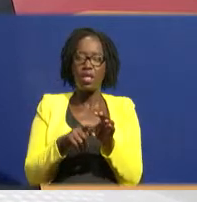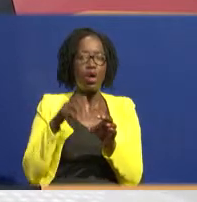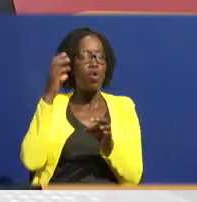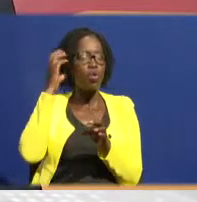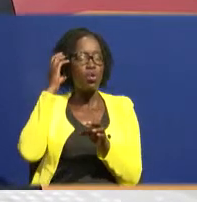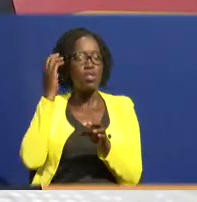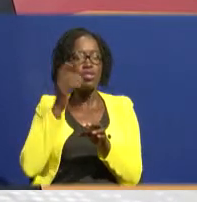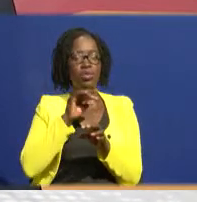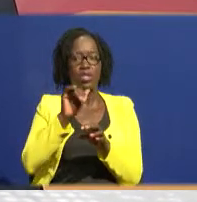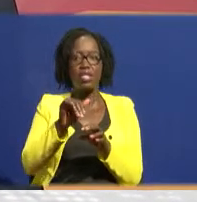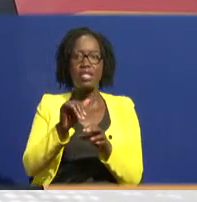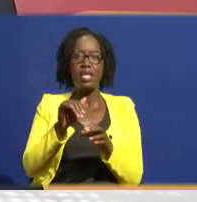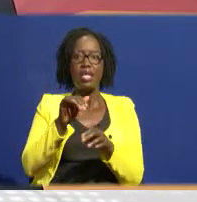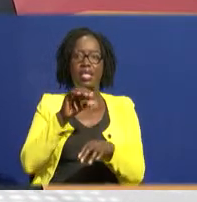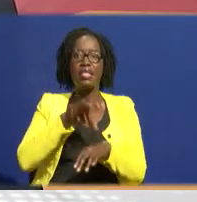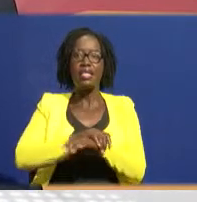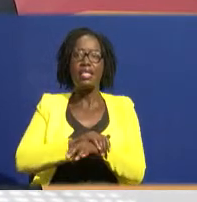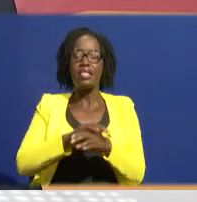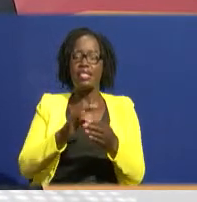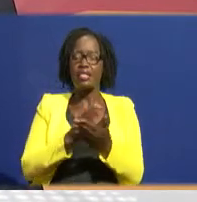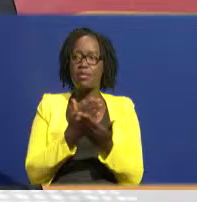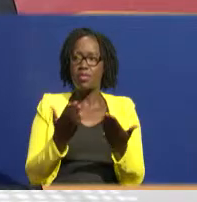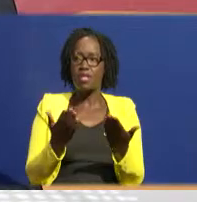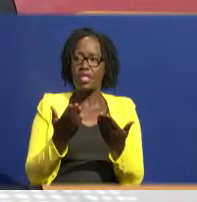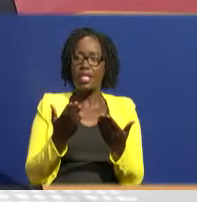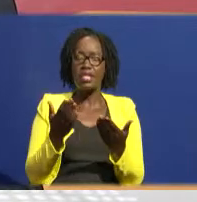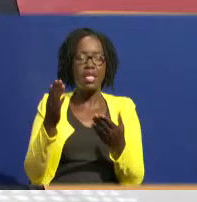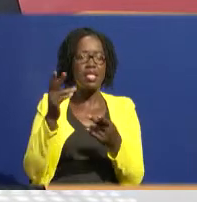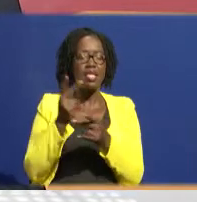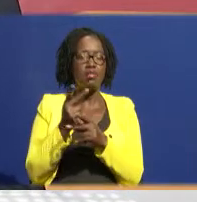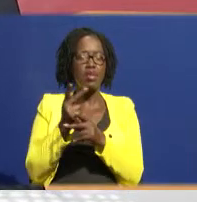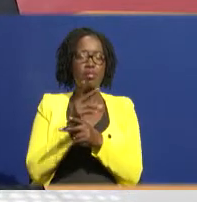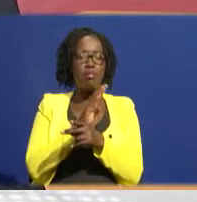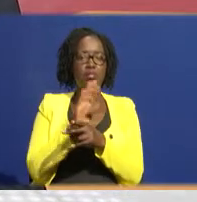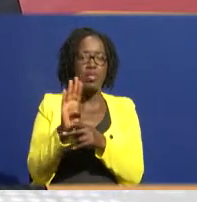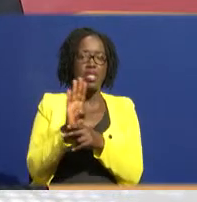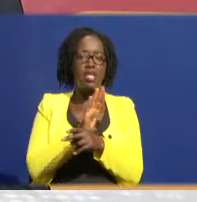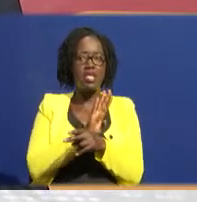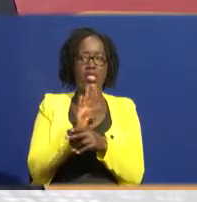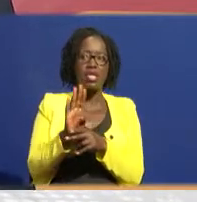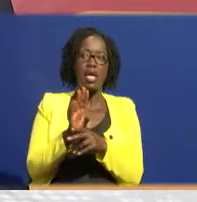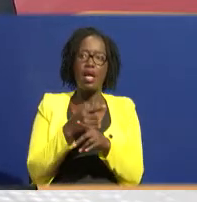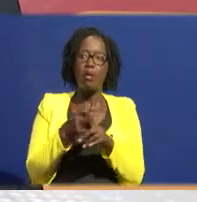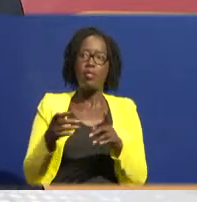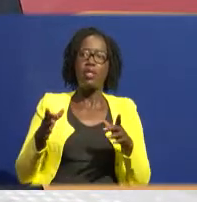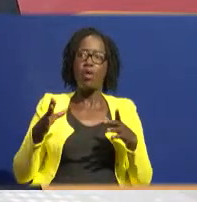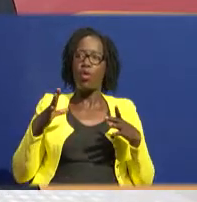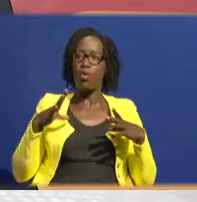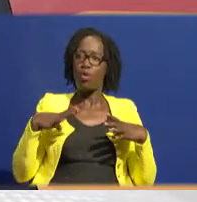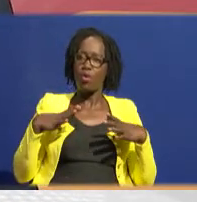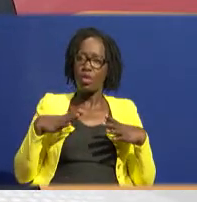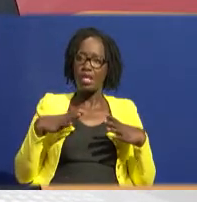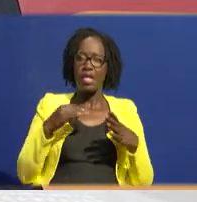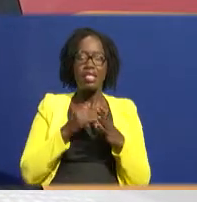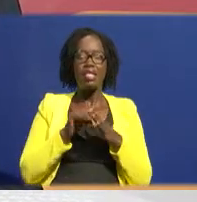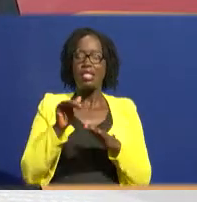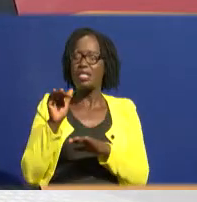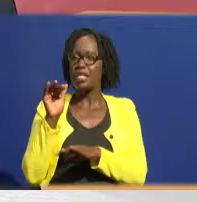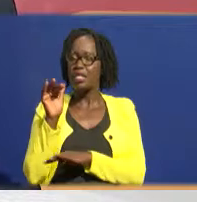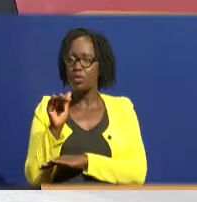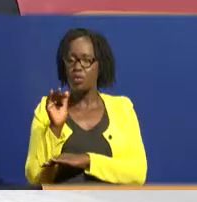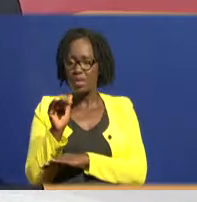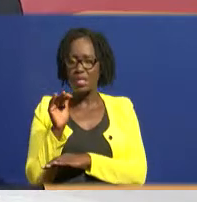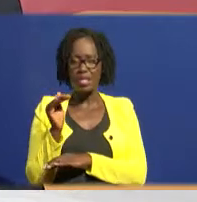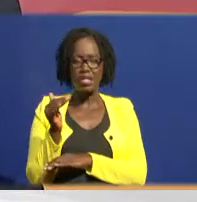colleges so that they can get something that they can keep them busy. Mm-hmm. But due to the holiday, I am just requesting our youths,